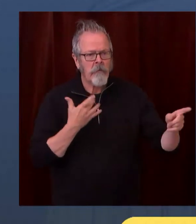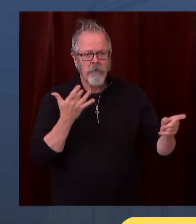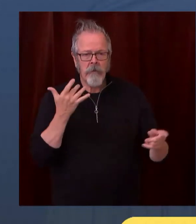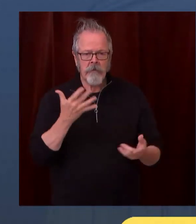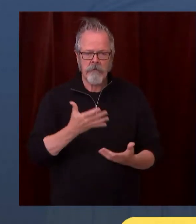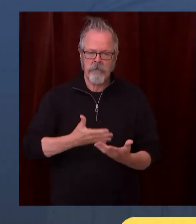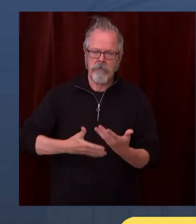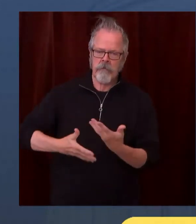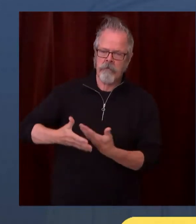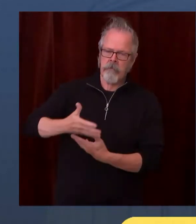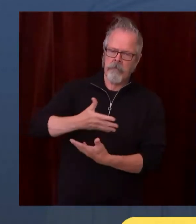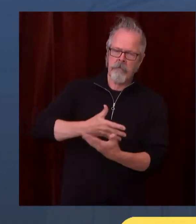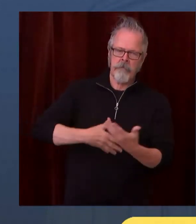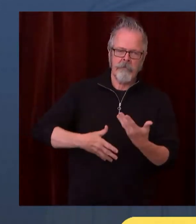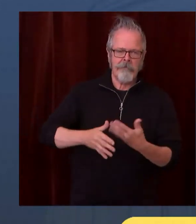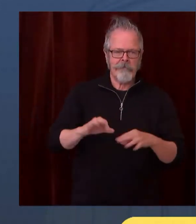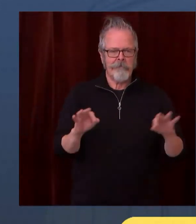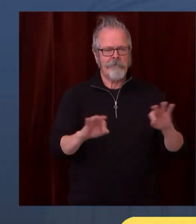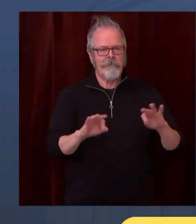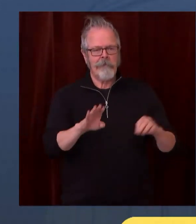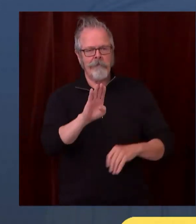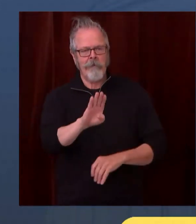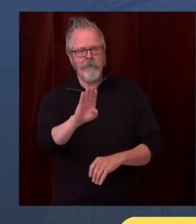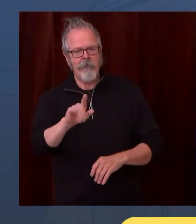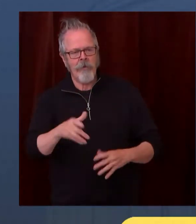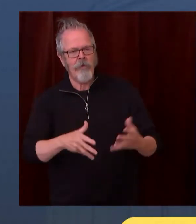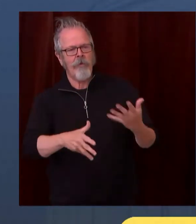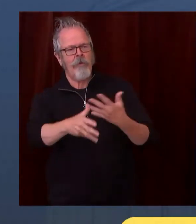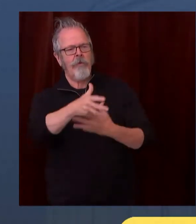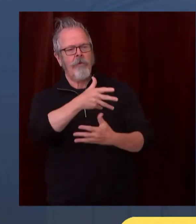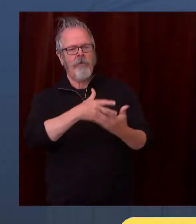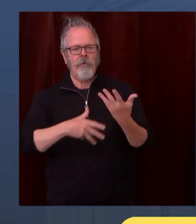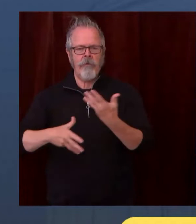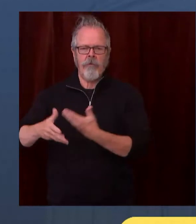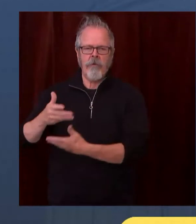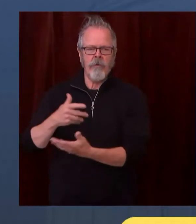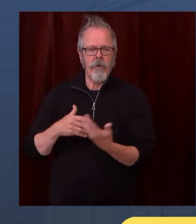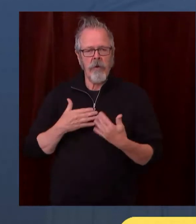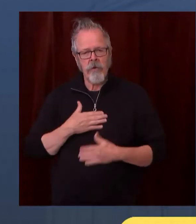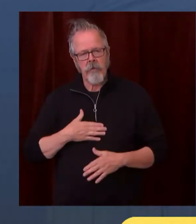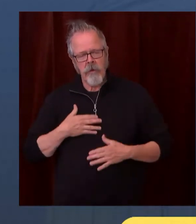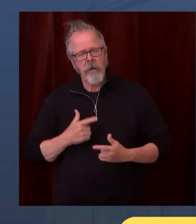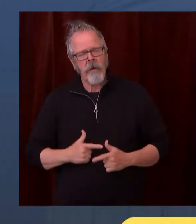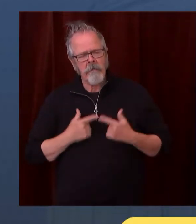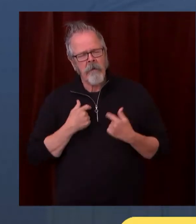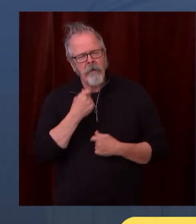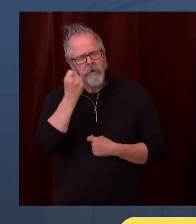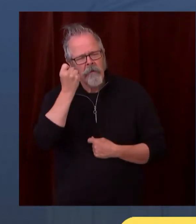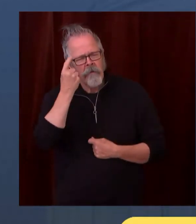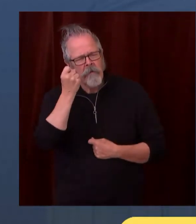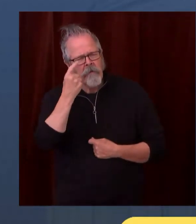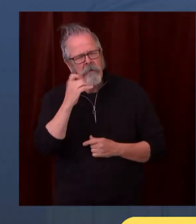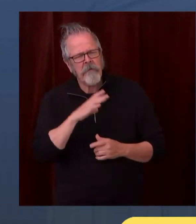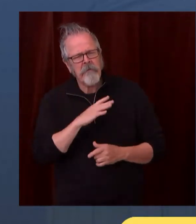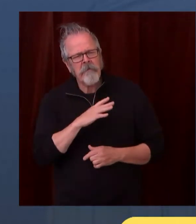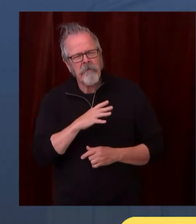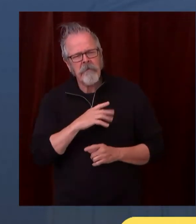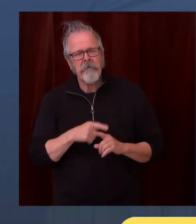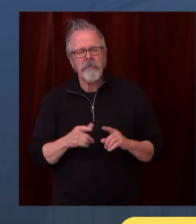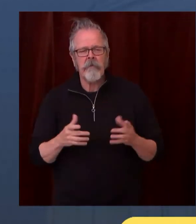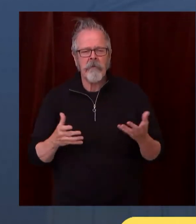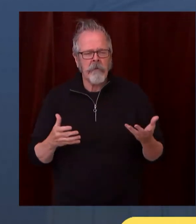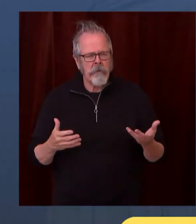enjoying life, which is very natural, and especially when the sun is out. But as a result, we're having these infections.